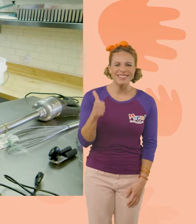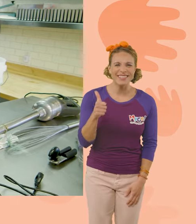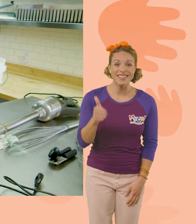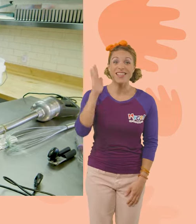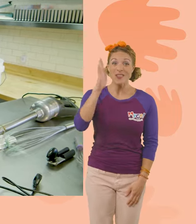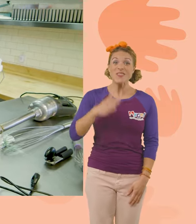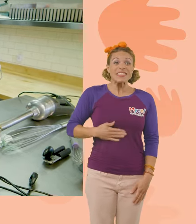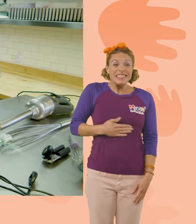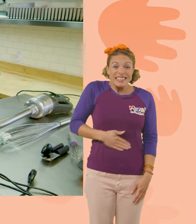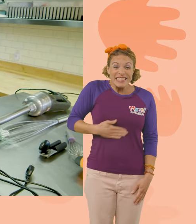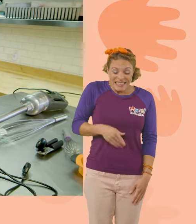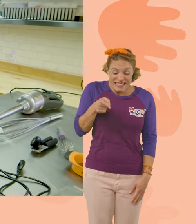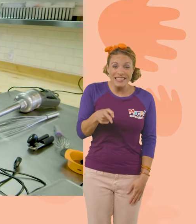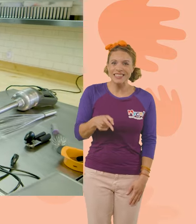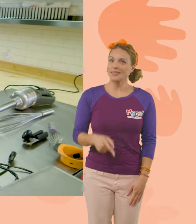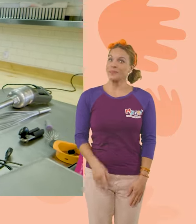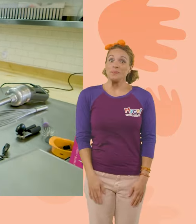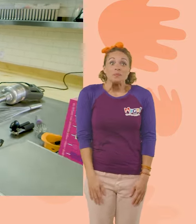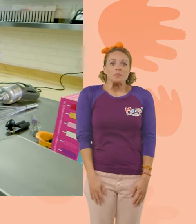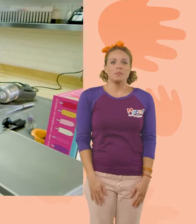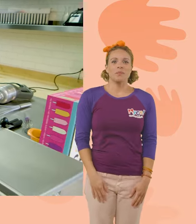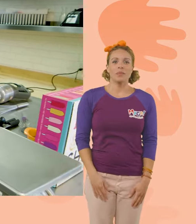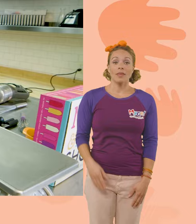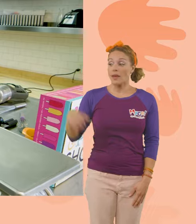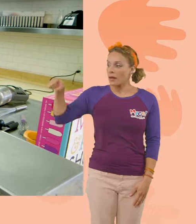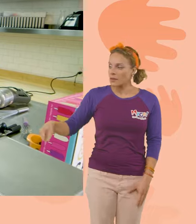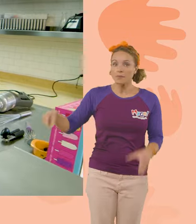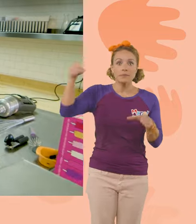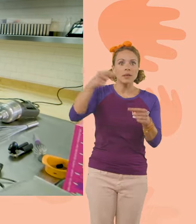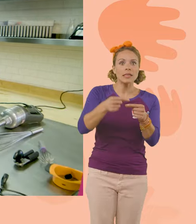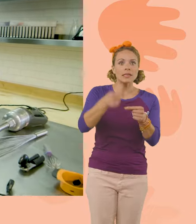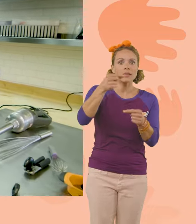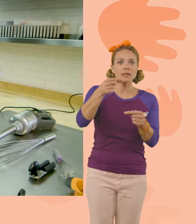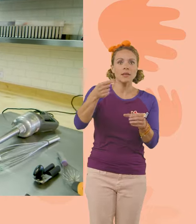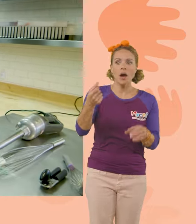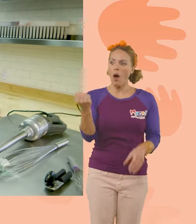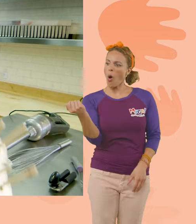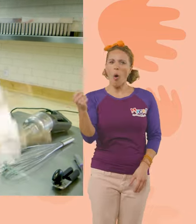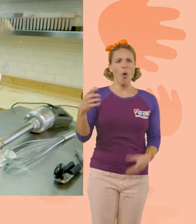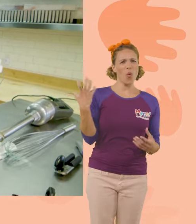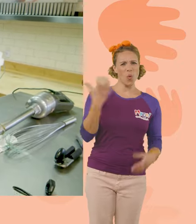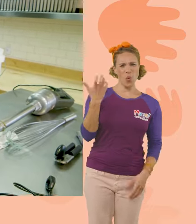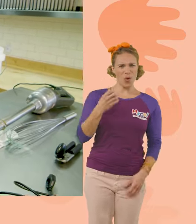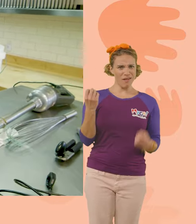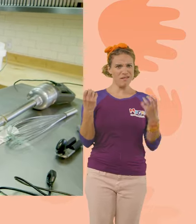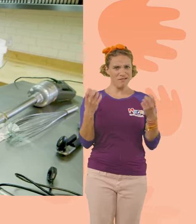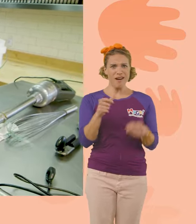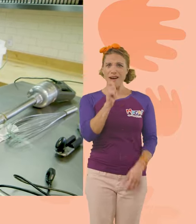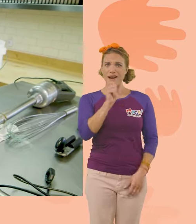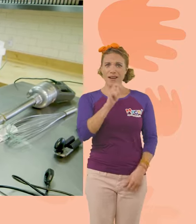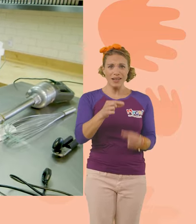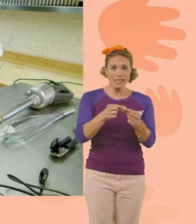These are gonna be so yummy. And let's take these sticks. Wow, that's a lot of